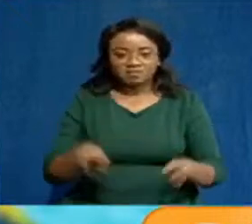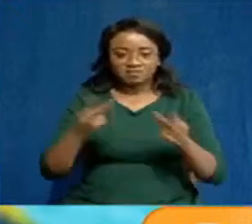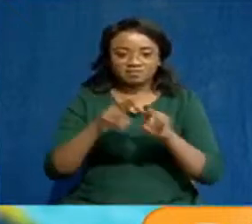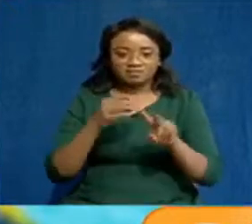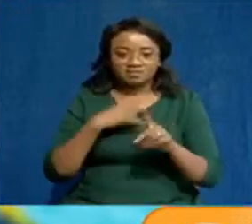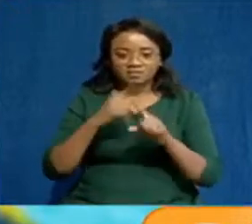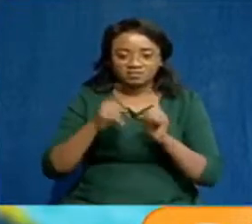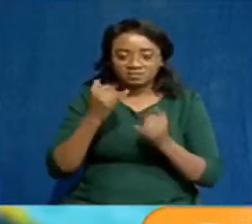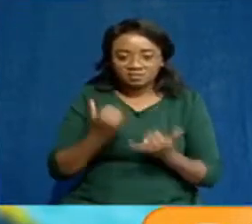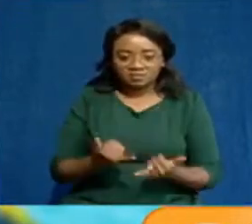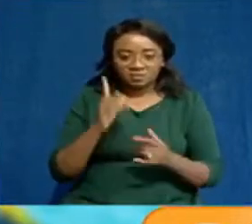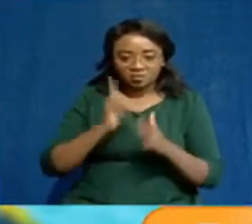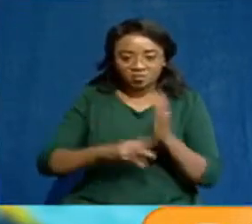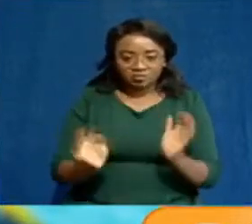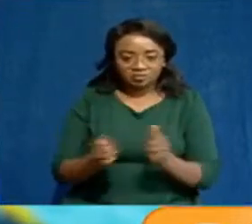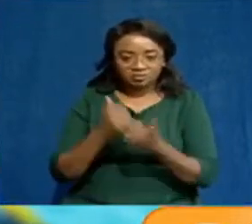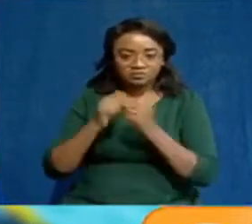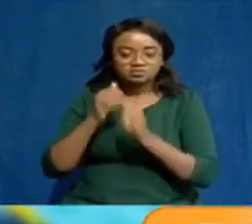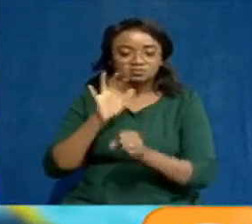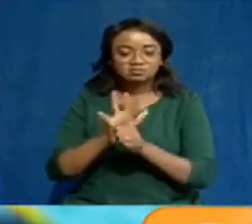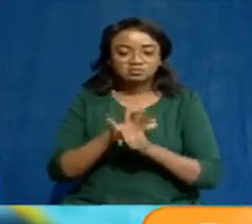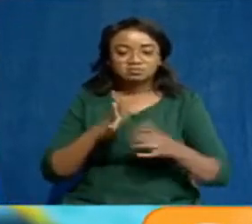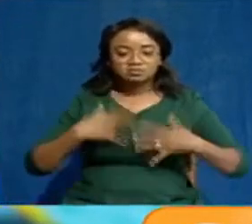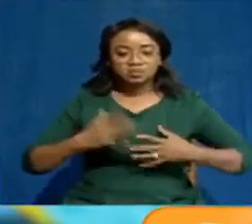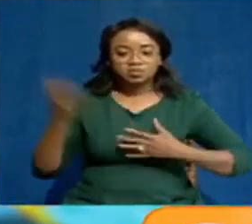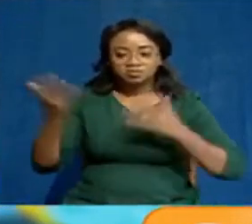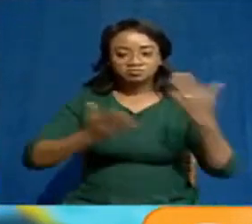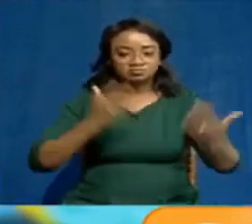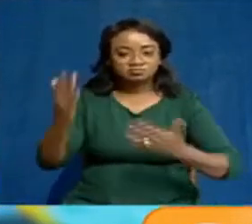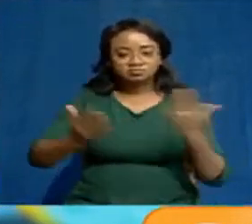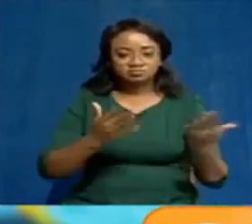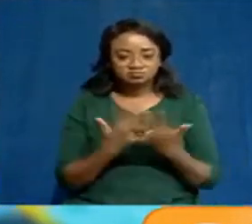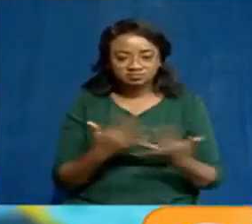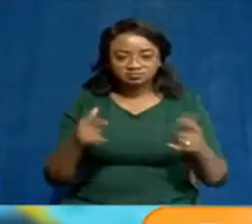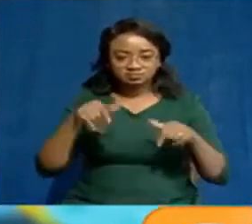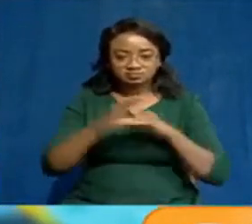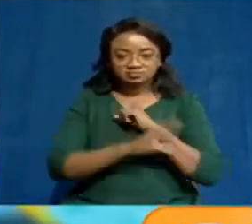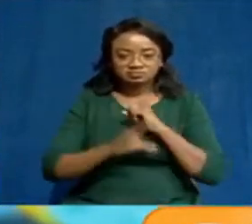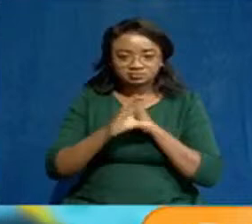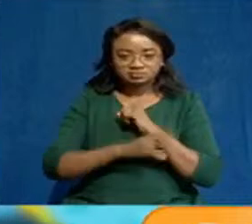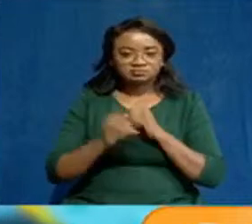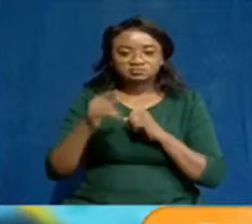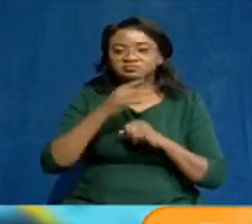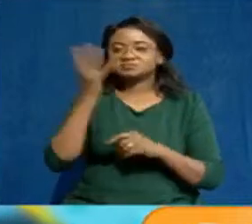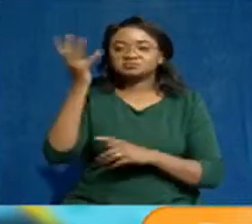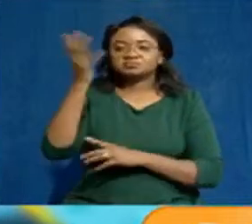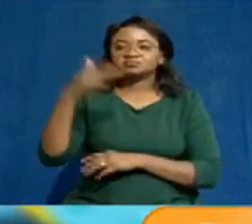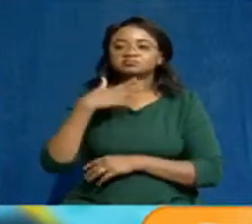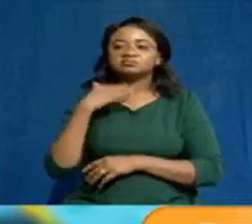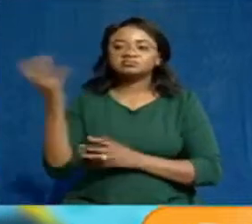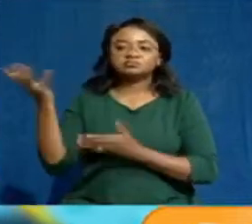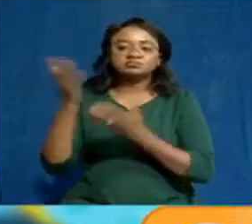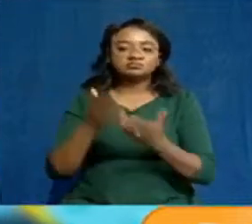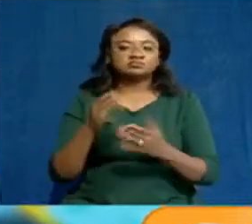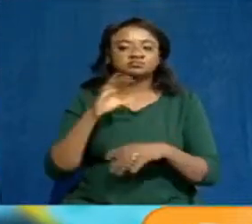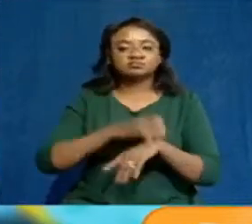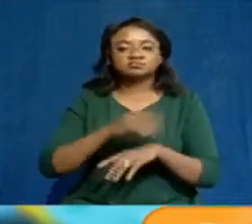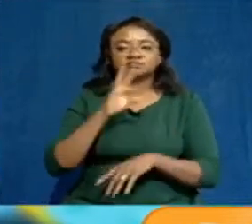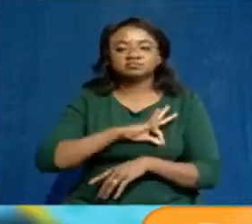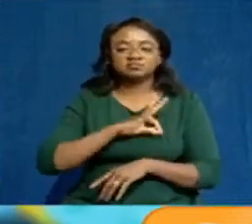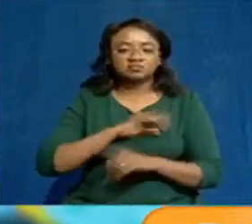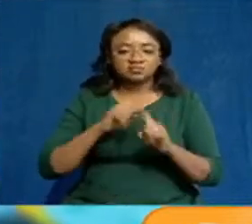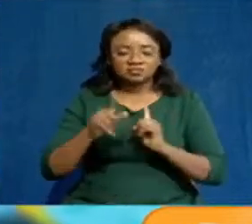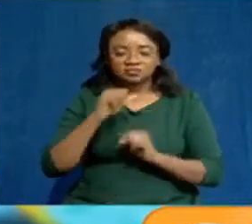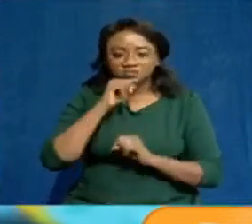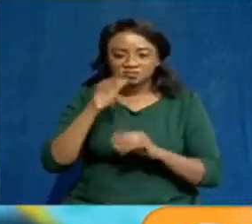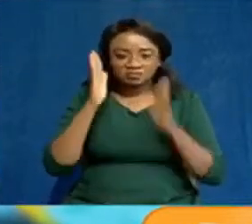what is happening is everybody is bringing things into this country. They just mind bringing in and make their profits, but they don't mind